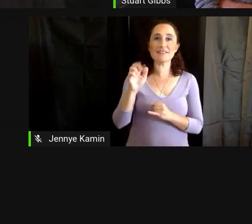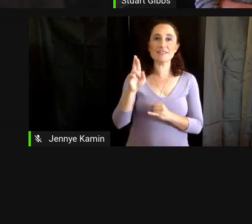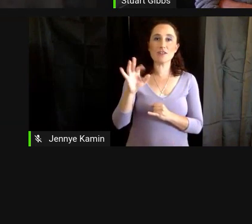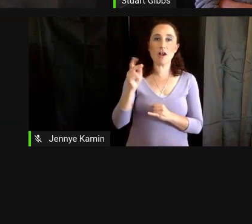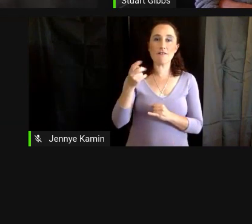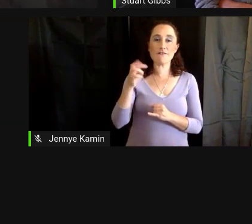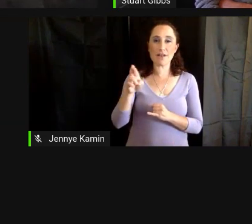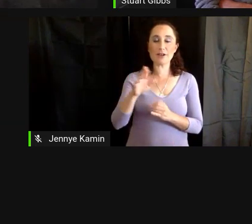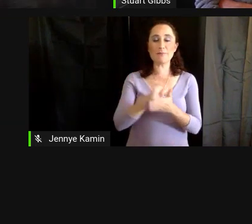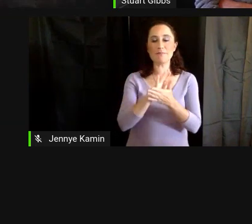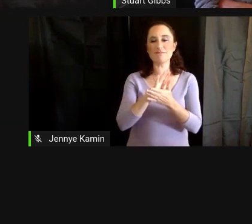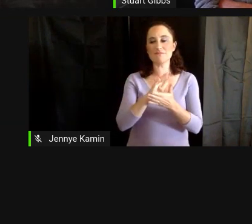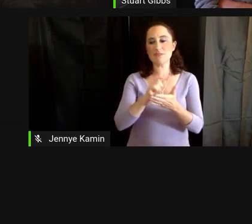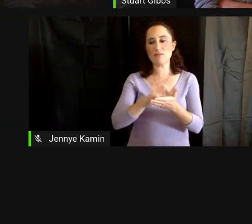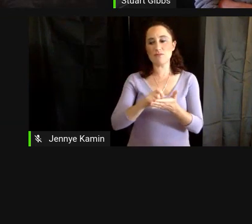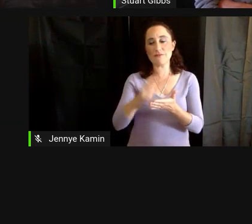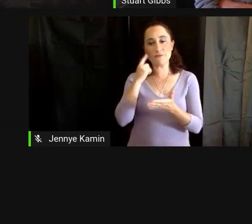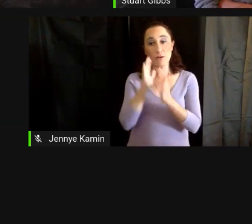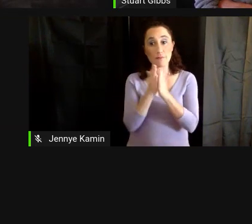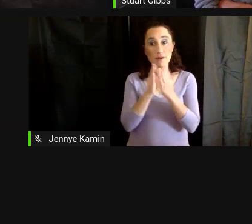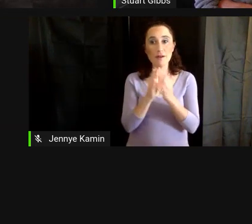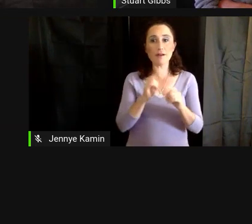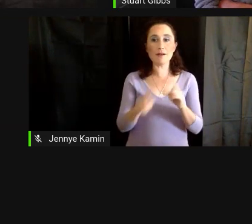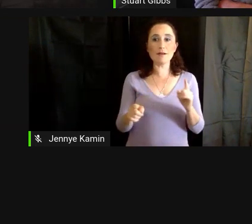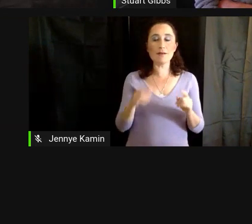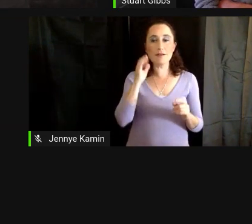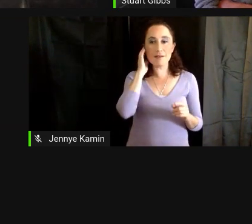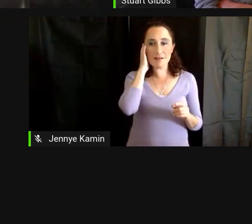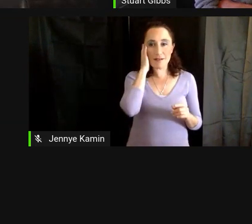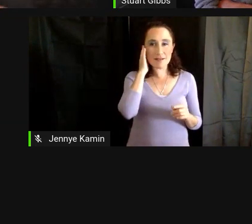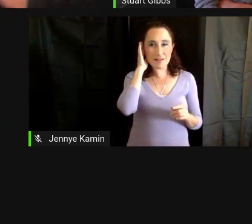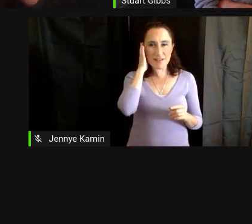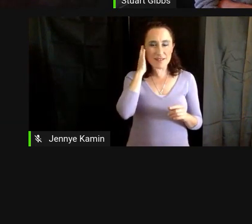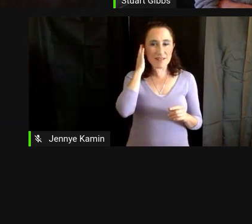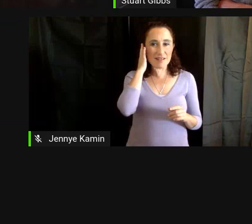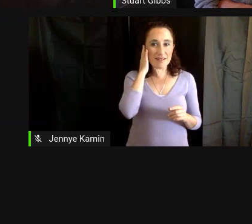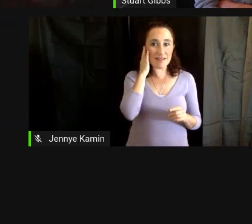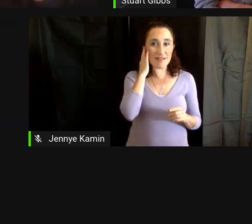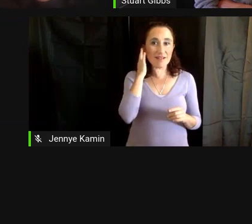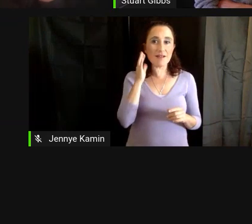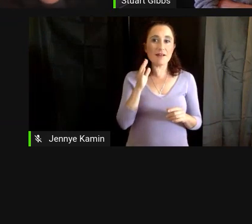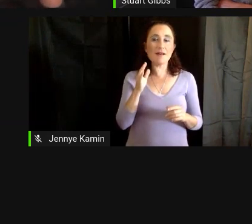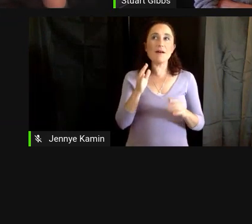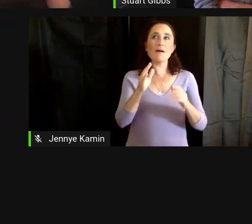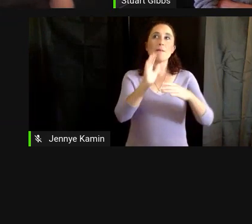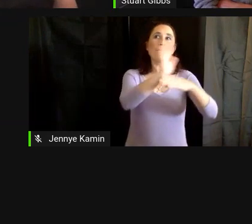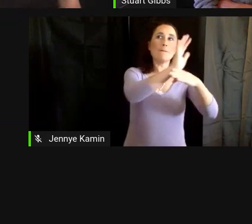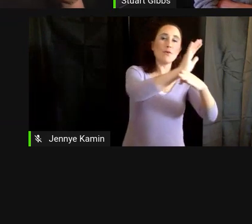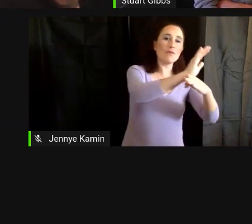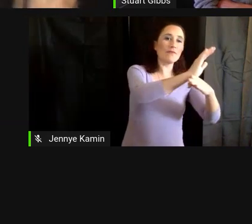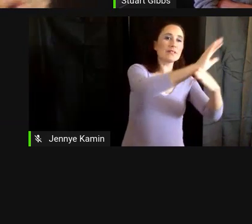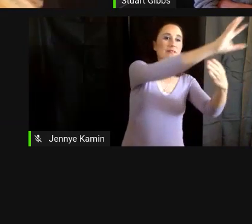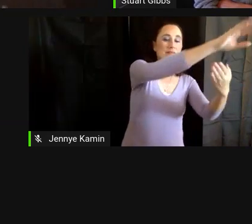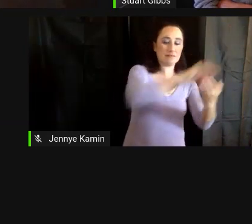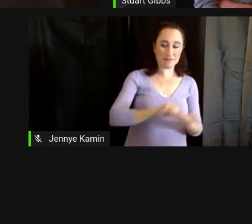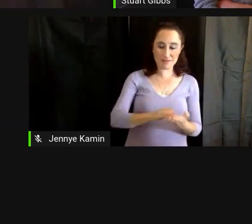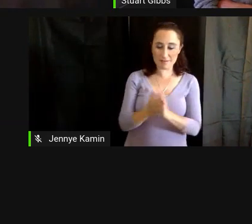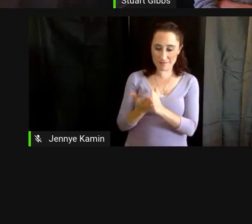have it here. I have it at home, but I have tons and tons and tons of movie novelizations just that I keep.